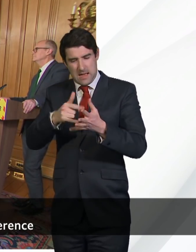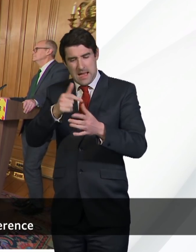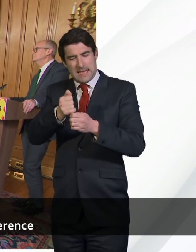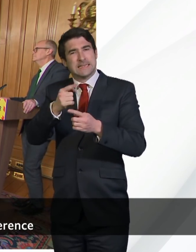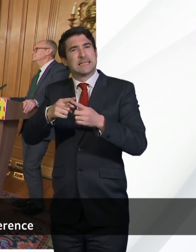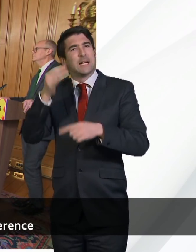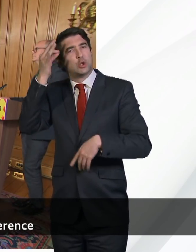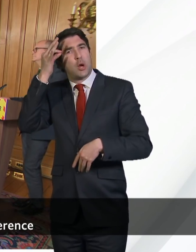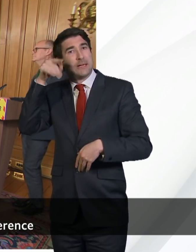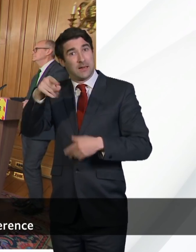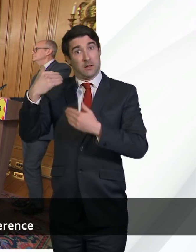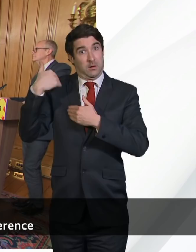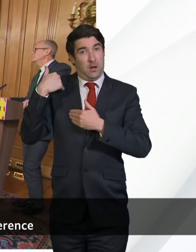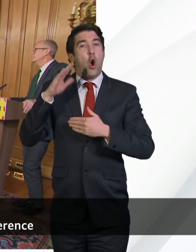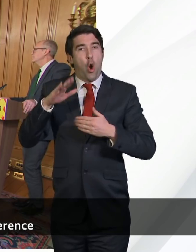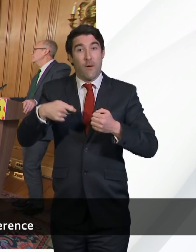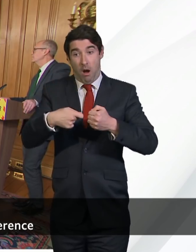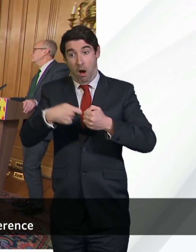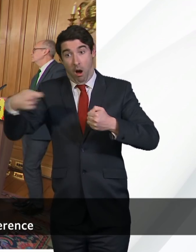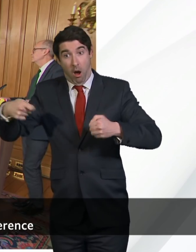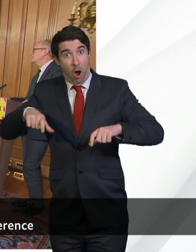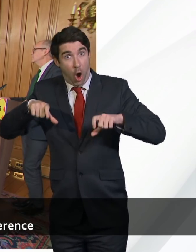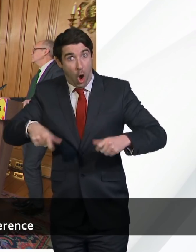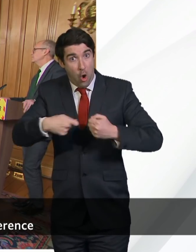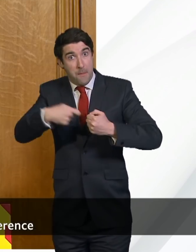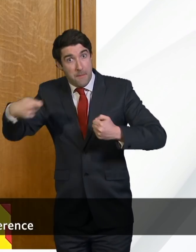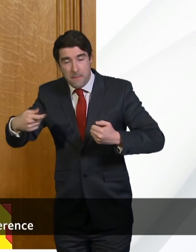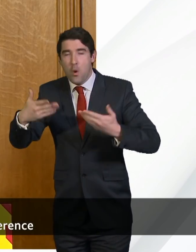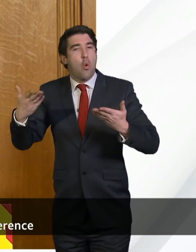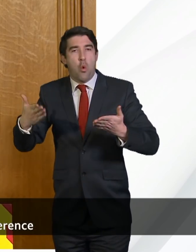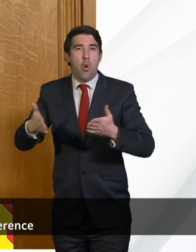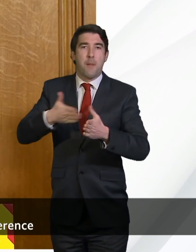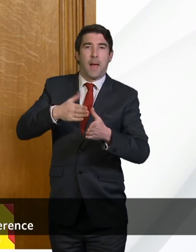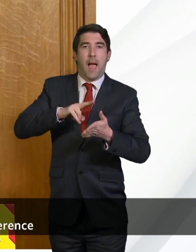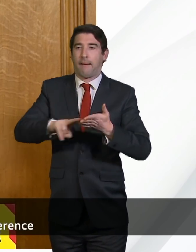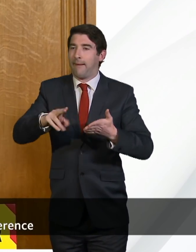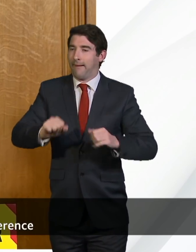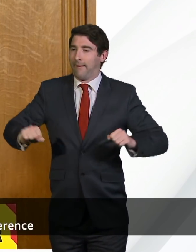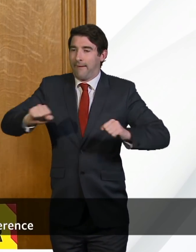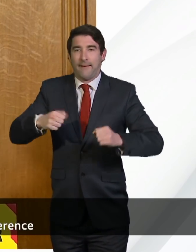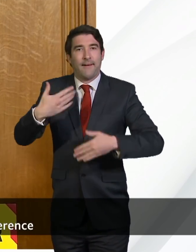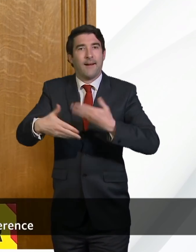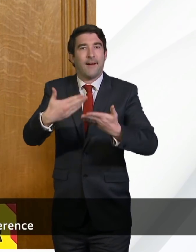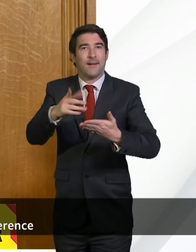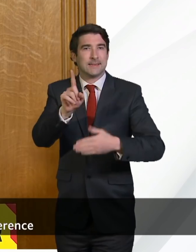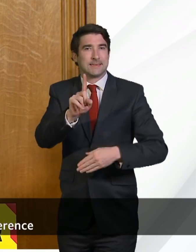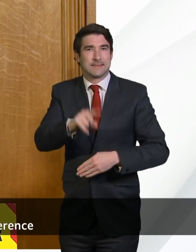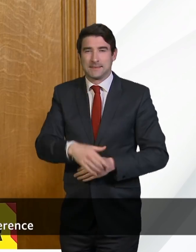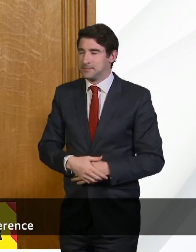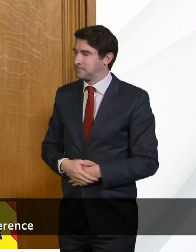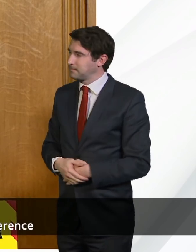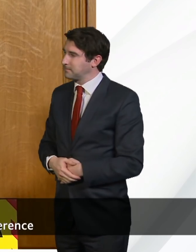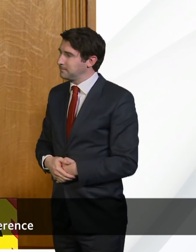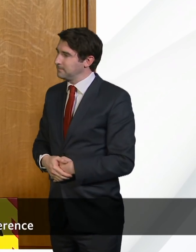in the lockdown? Go first, on the NHS figures versus the ONS figures, so they measure different